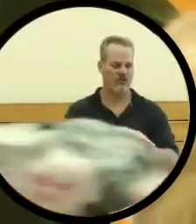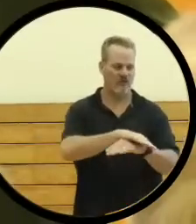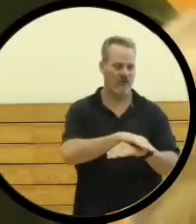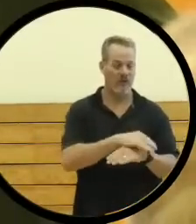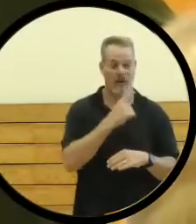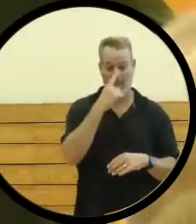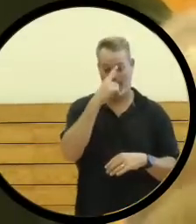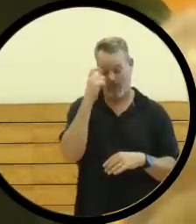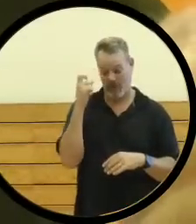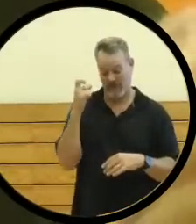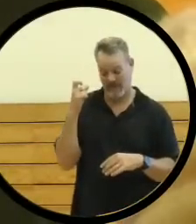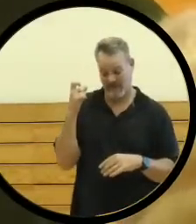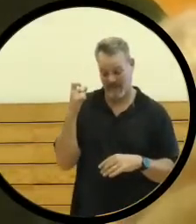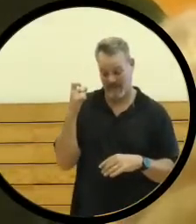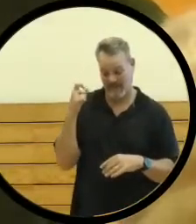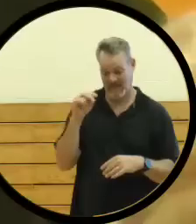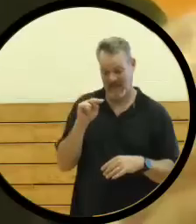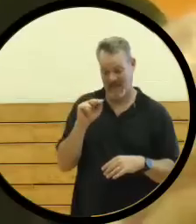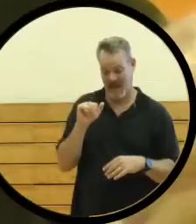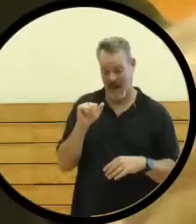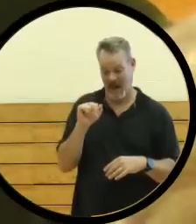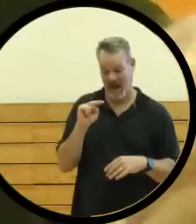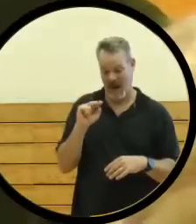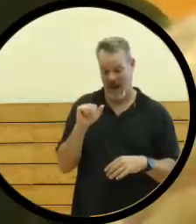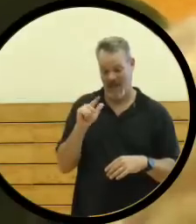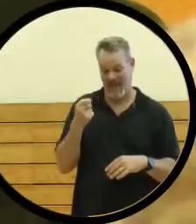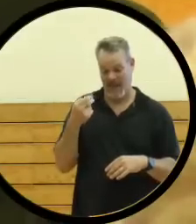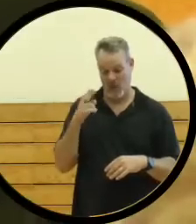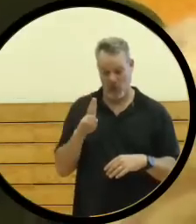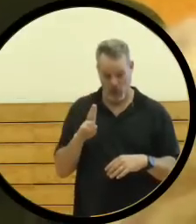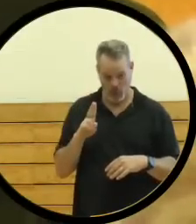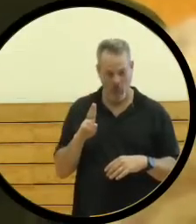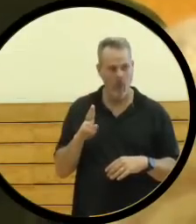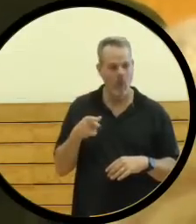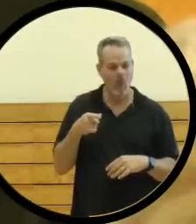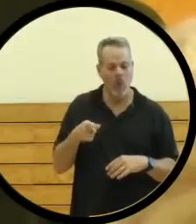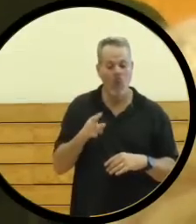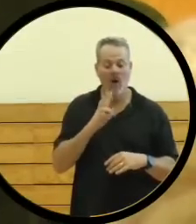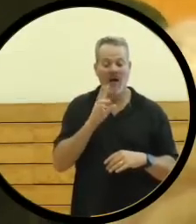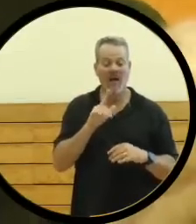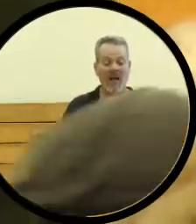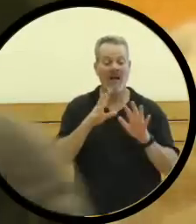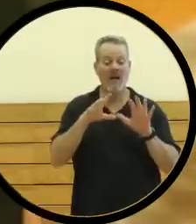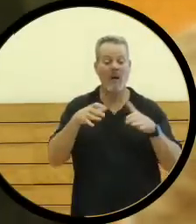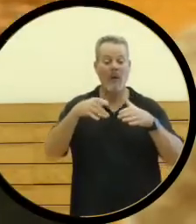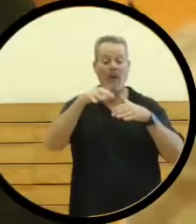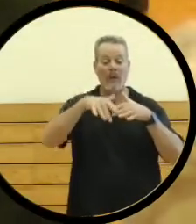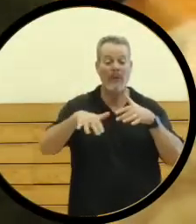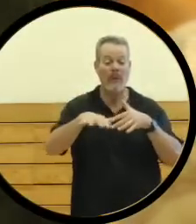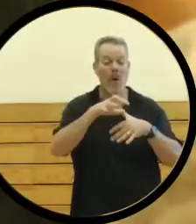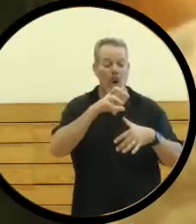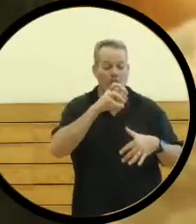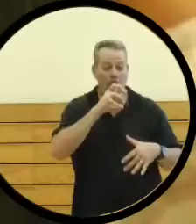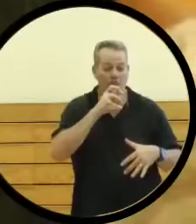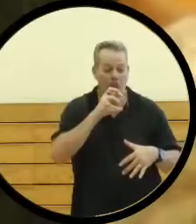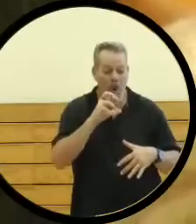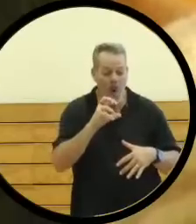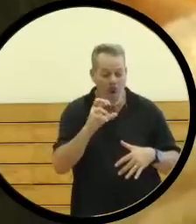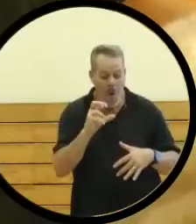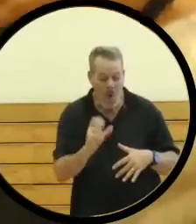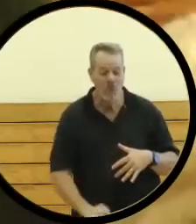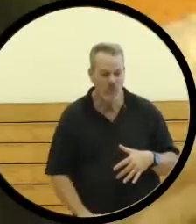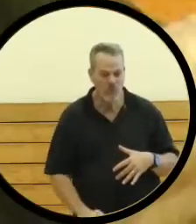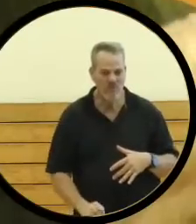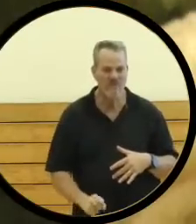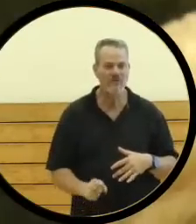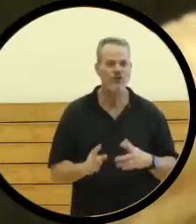And because in Nalehu Waiohinu, the lava flows are really old. So you're starting to look at,